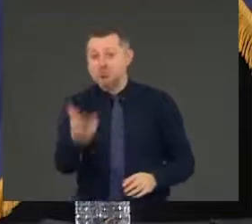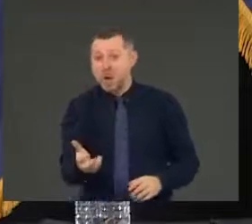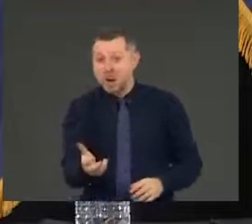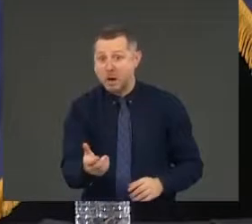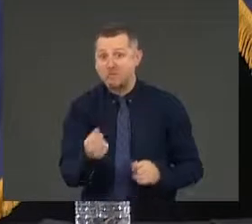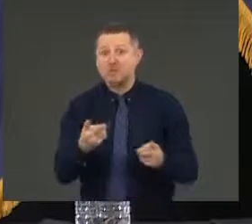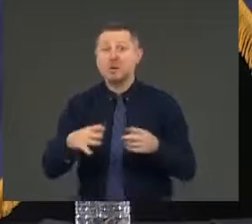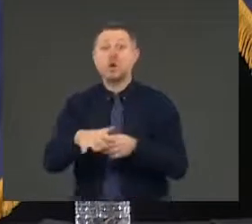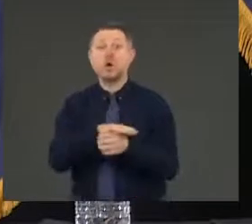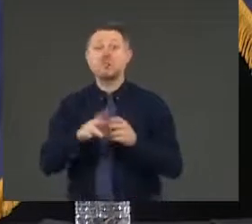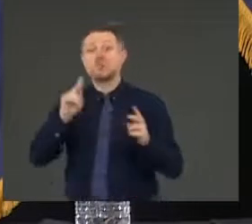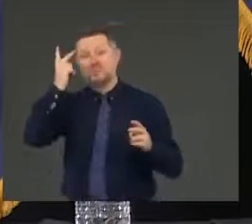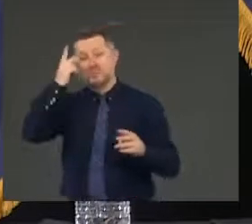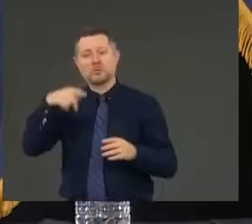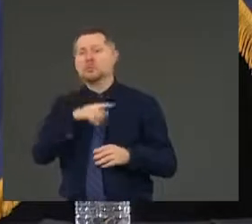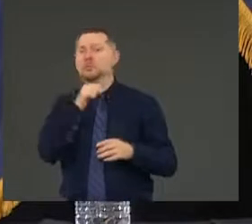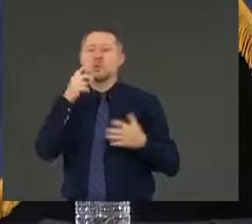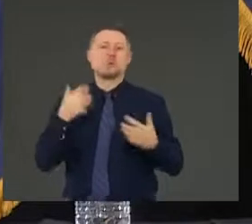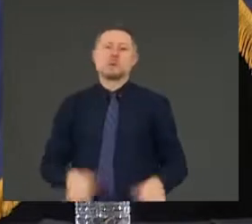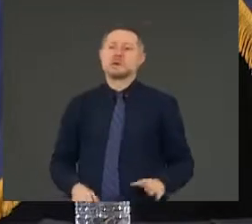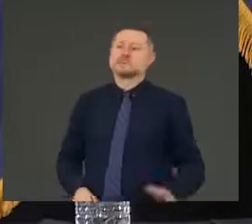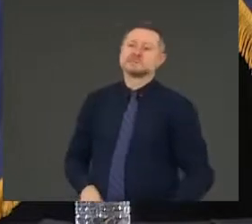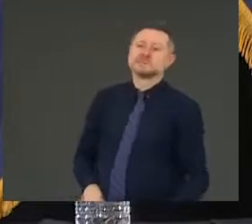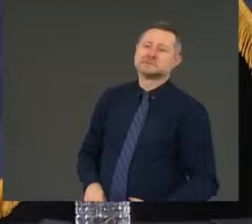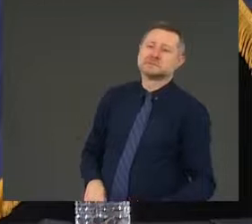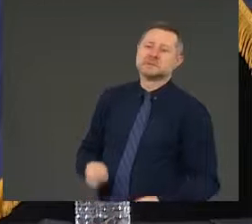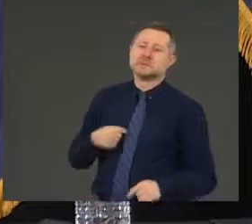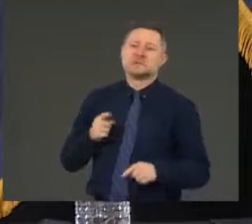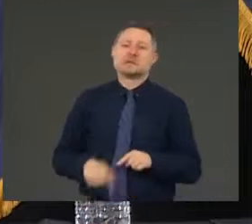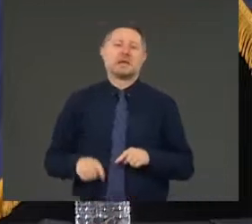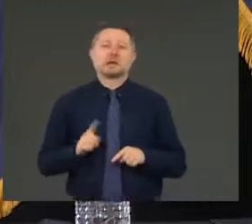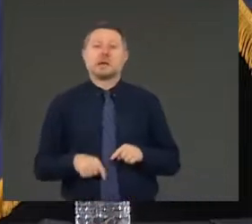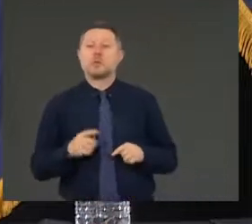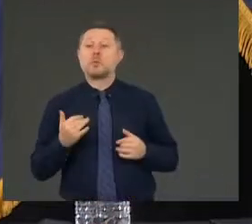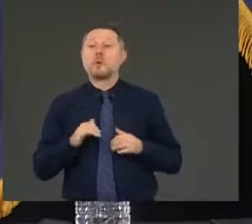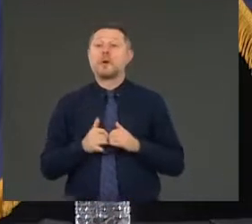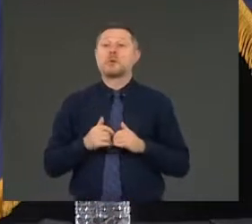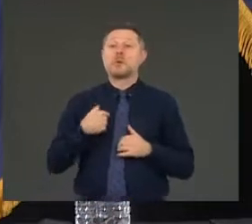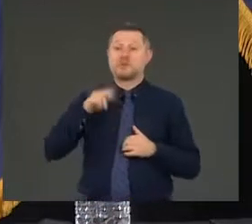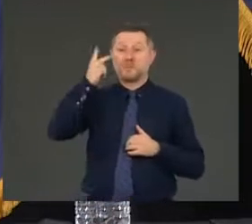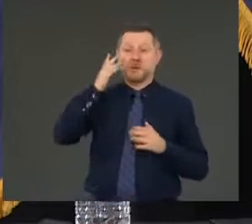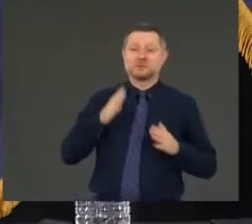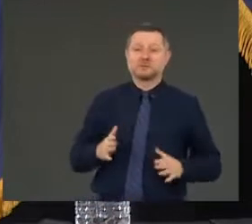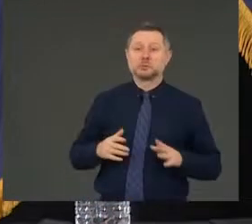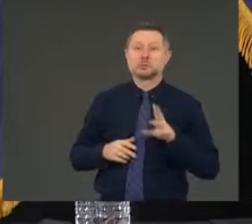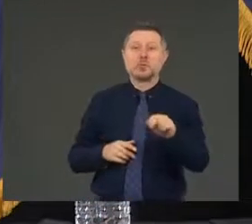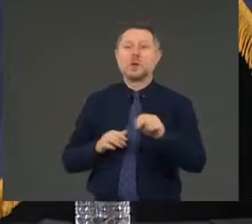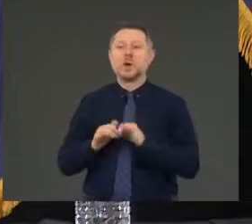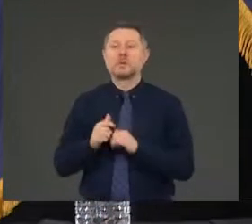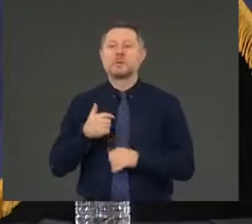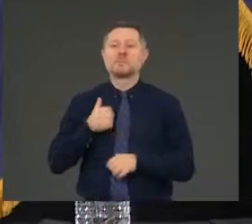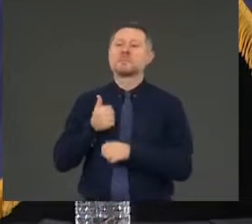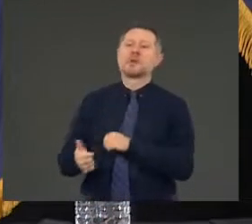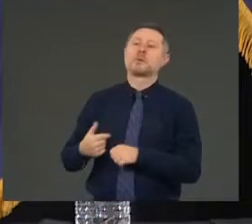right? The best way to say no as an elected official, politician, is to say I